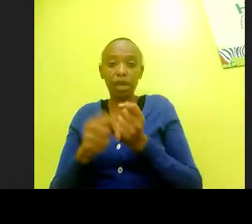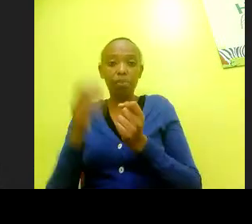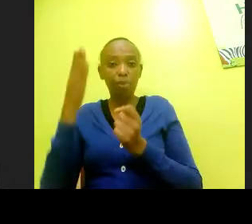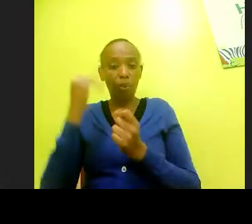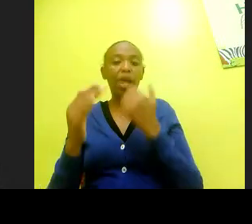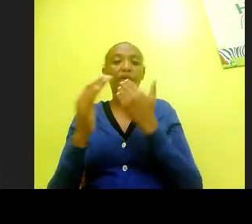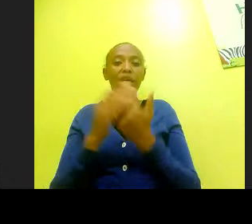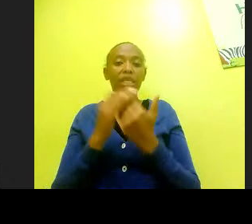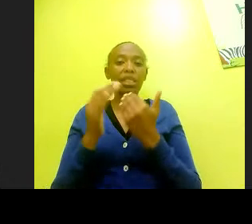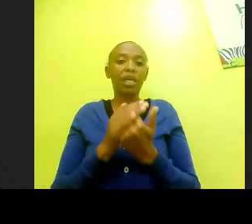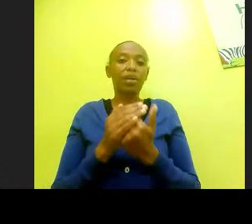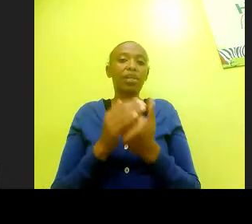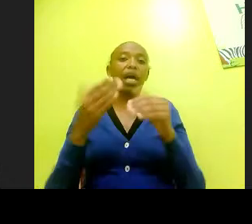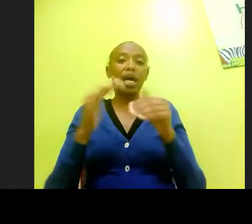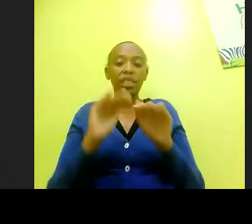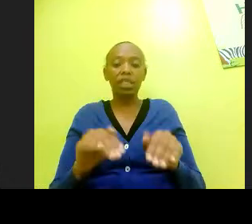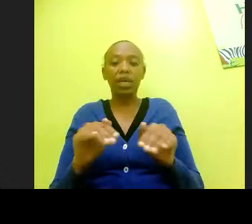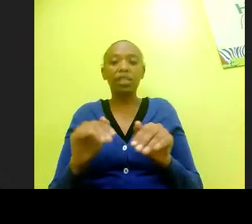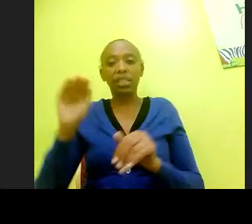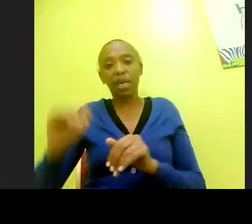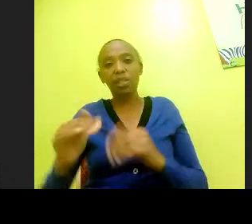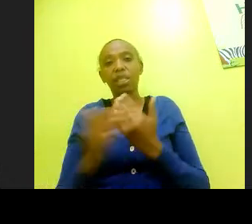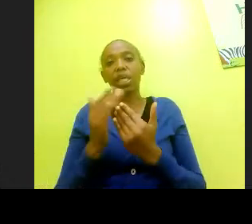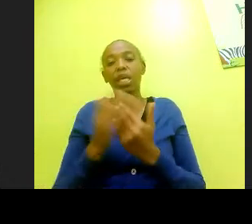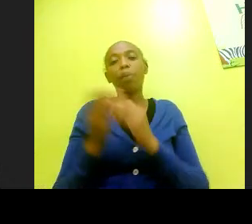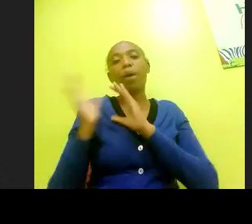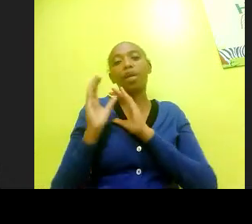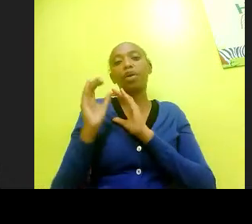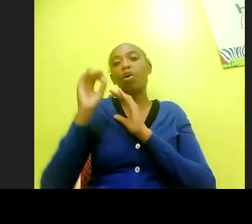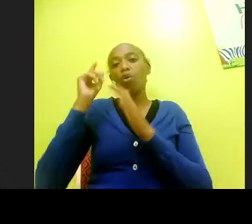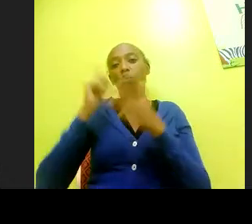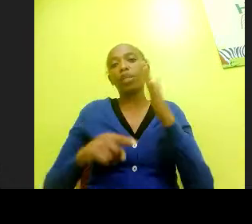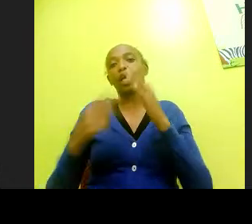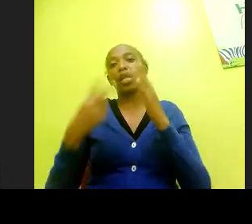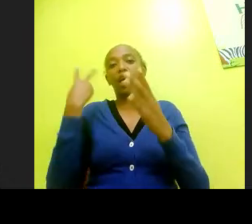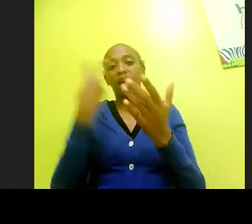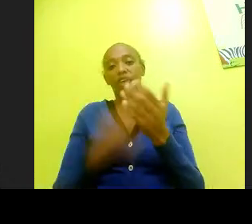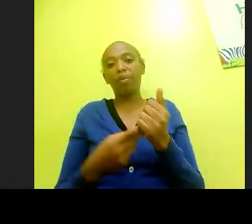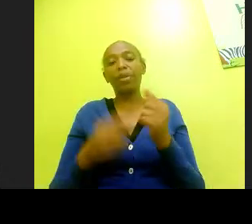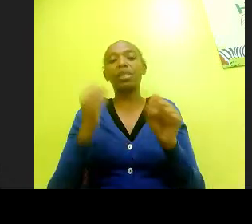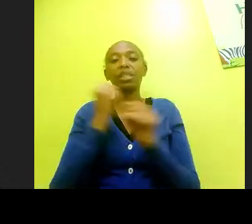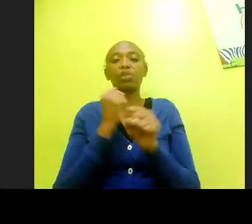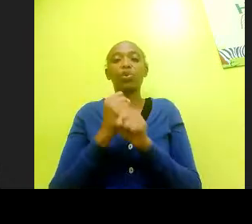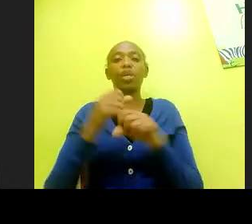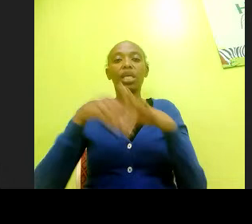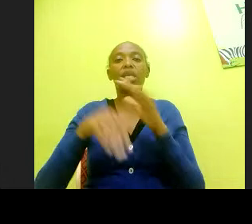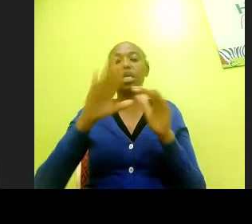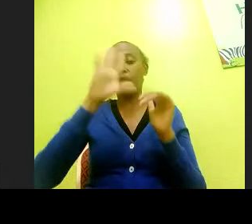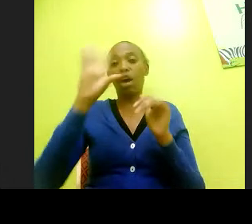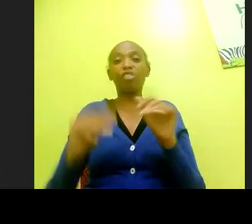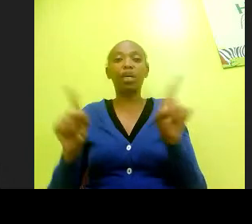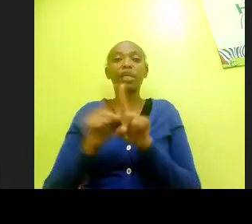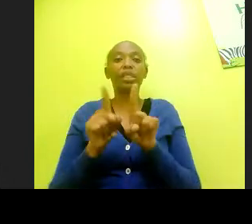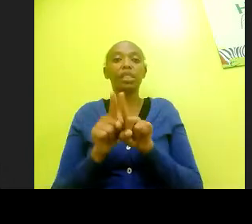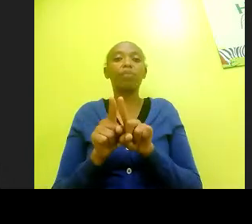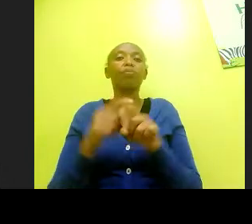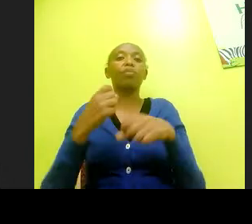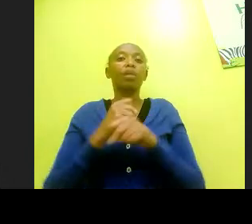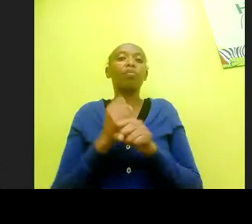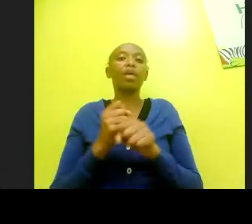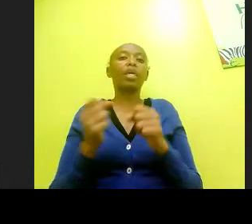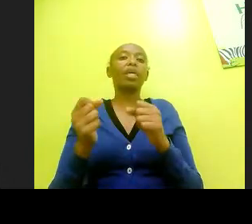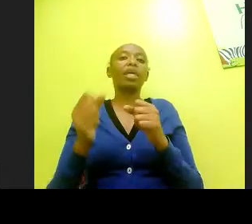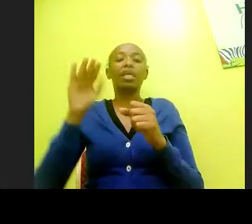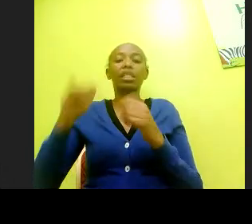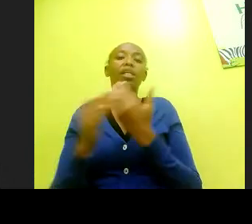burden. What have other stakeholders or governments done in Africa? And secondly, making childcare accessible